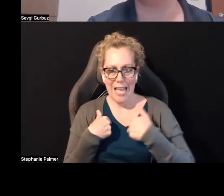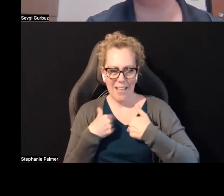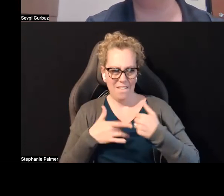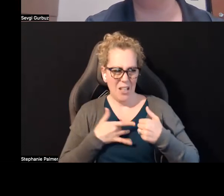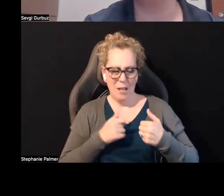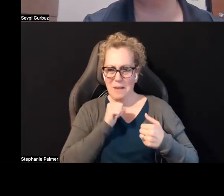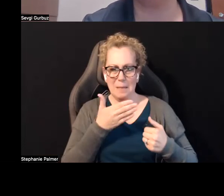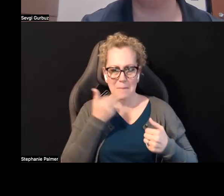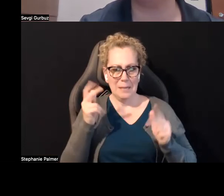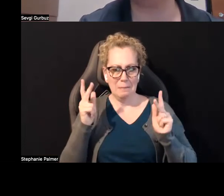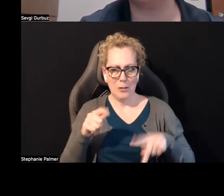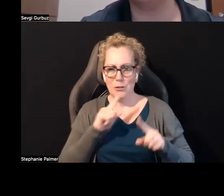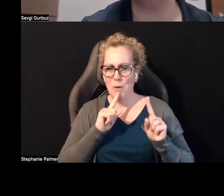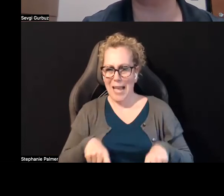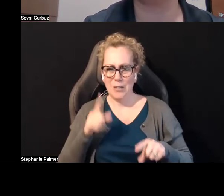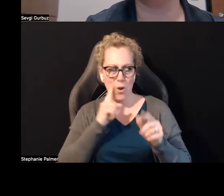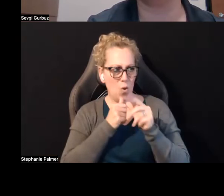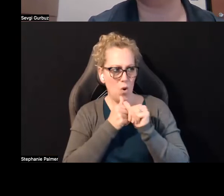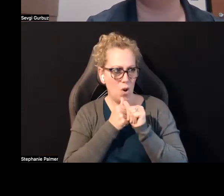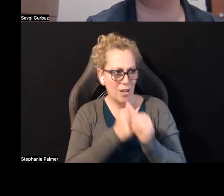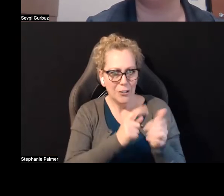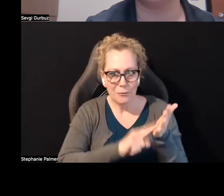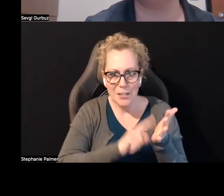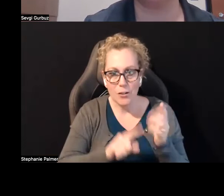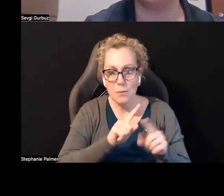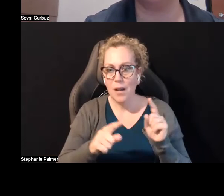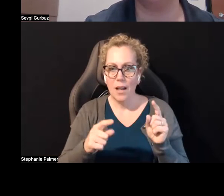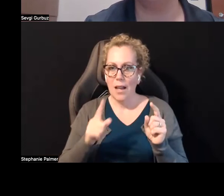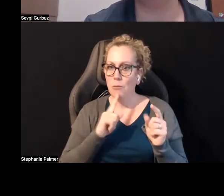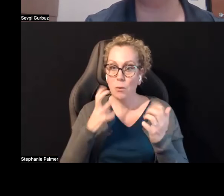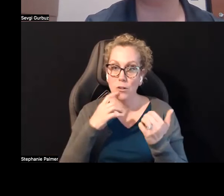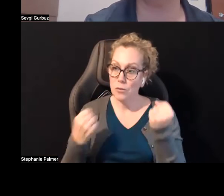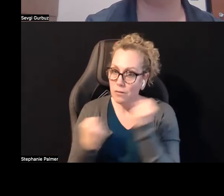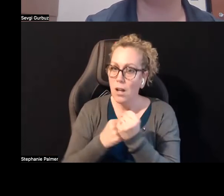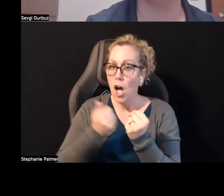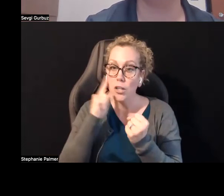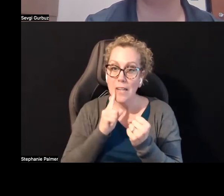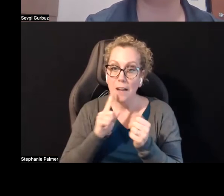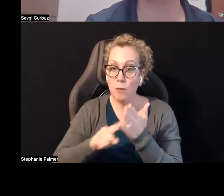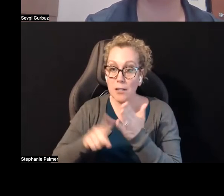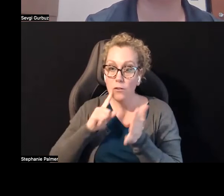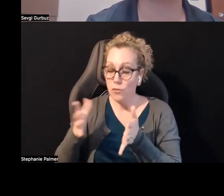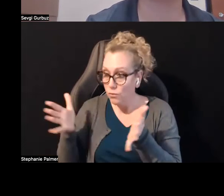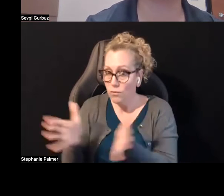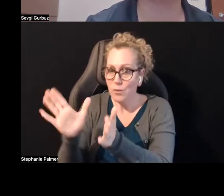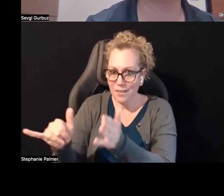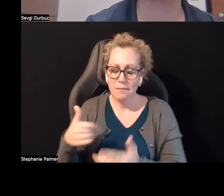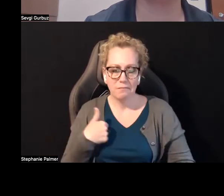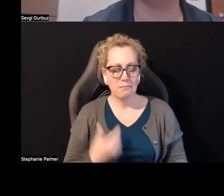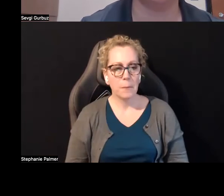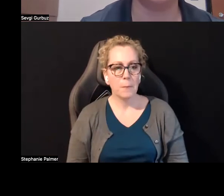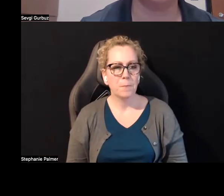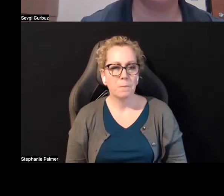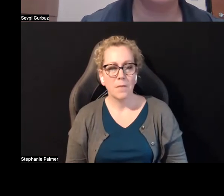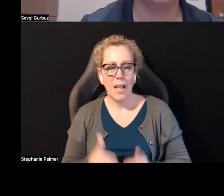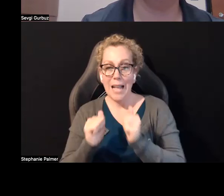well suited to pursue this, but I need to support deaf researchers in pursuing it. And that's the issue of how should you best trigger